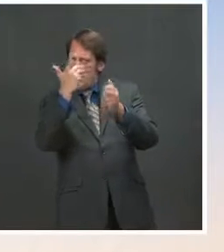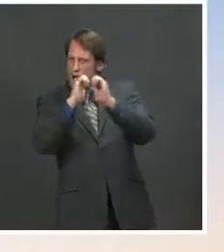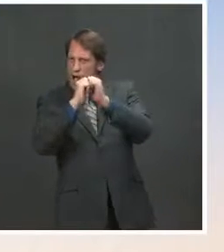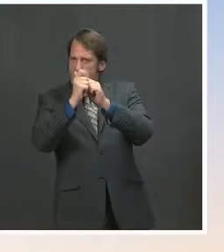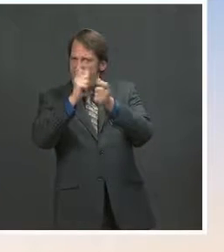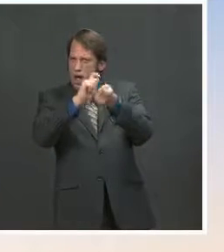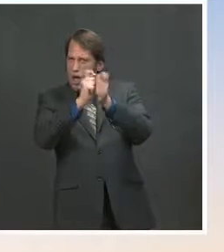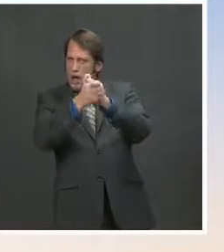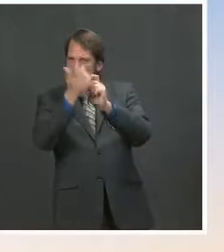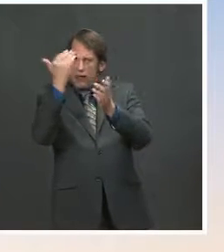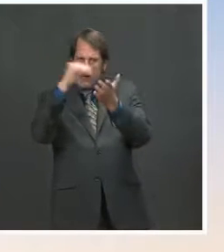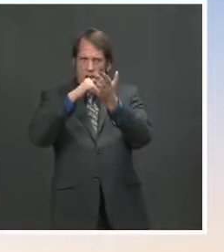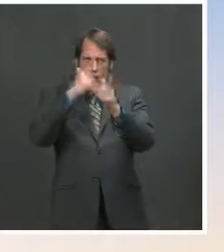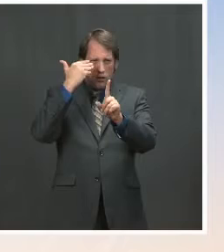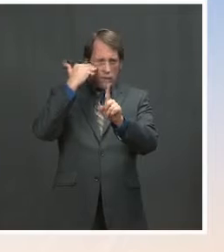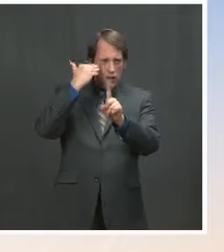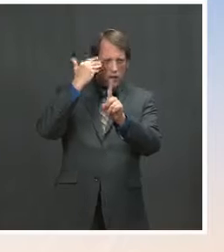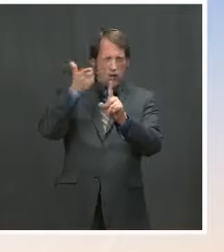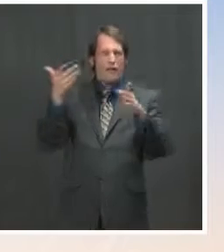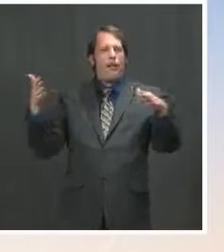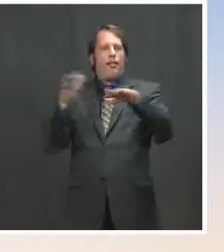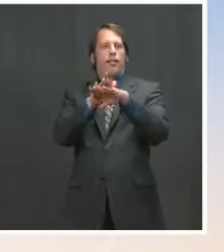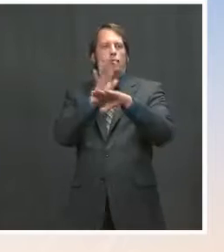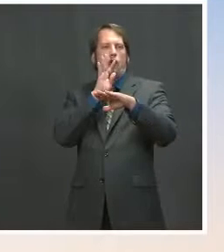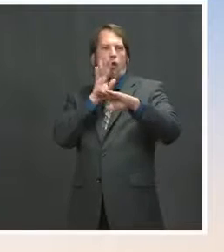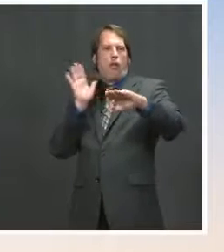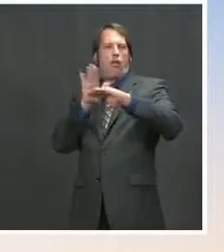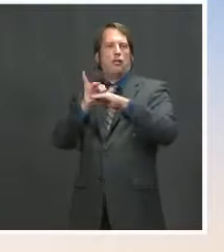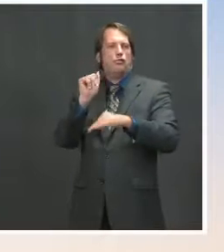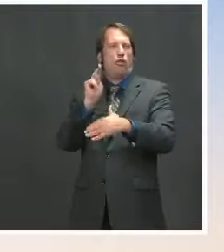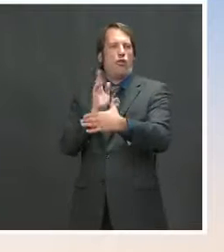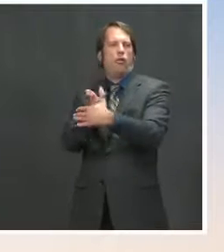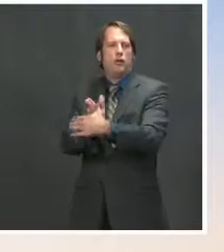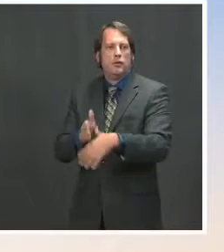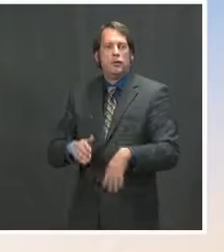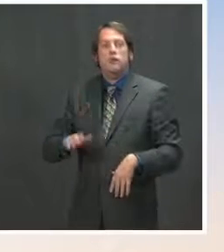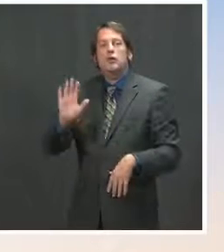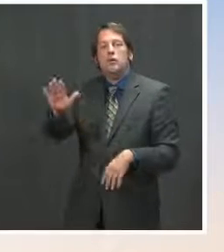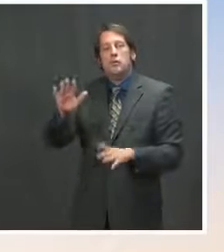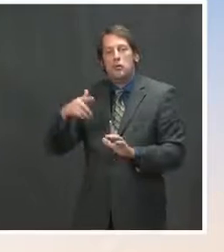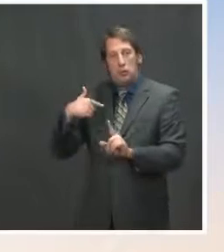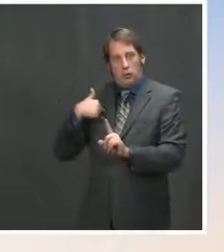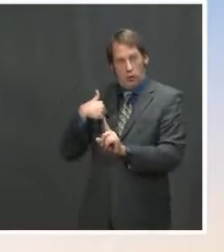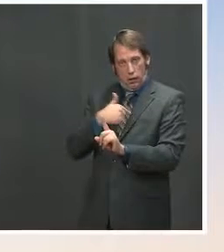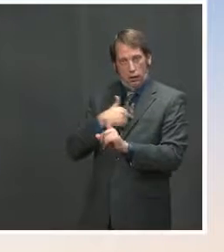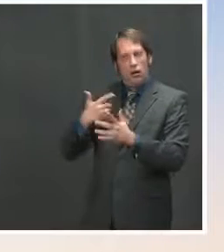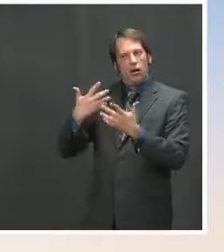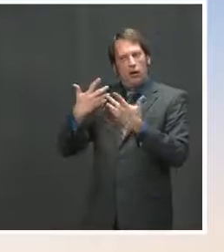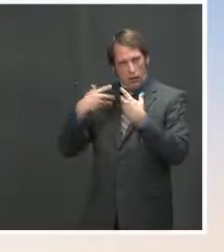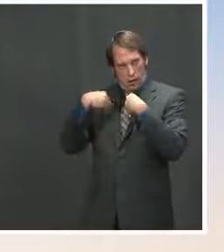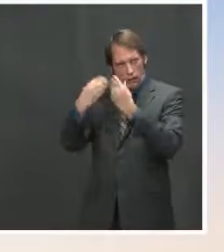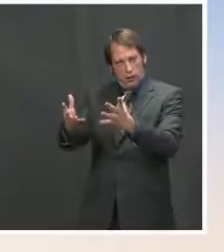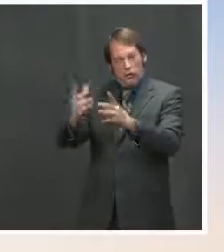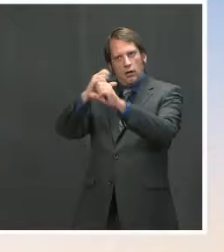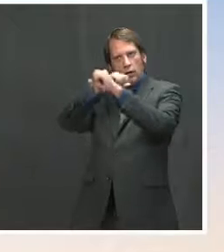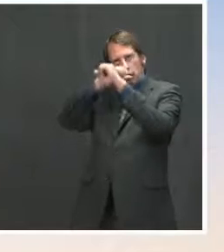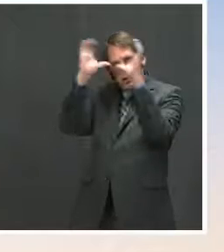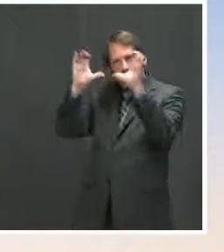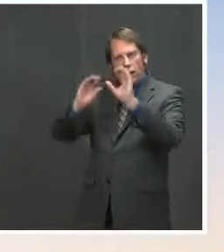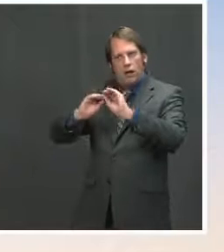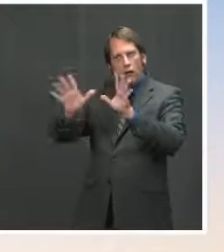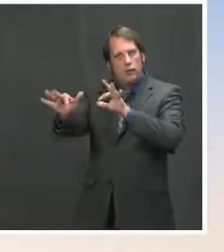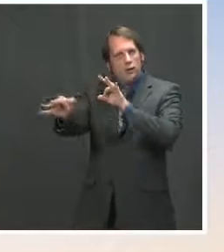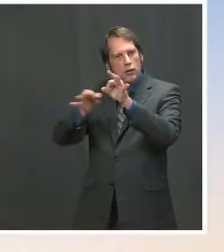to provide all of the context. And so what I'm conveying is that we also included would also is reached that a subsequent